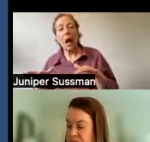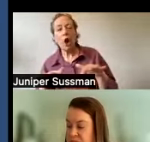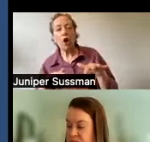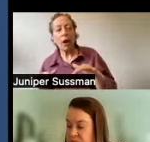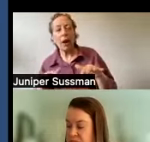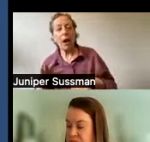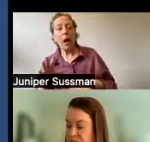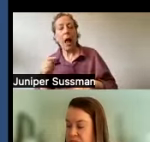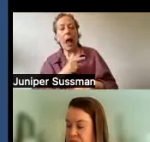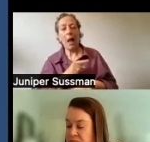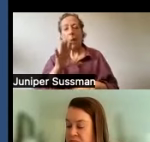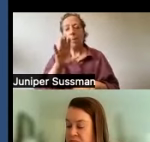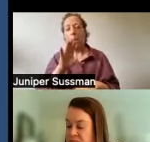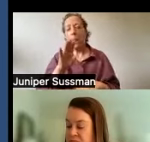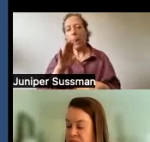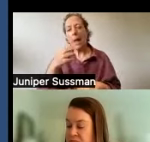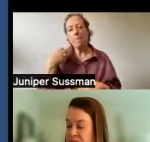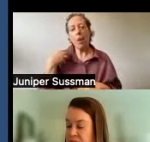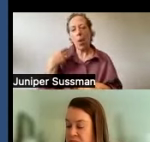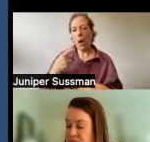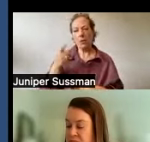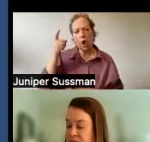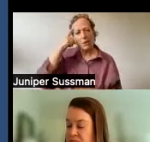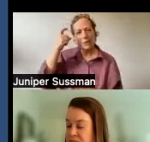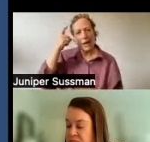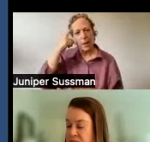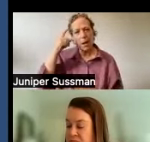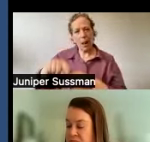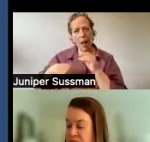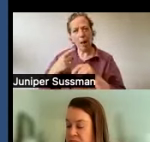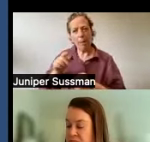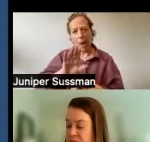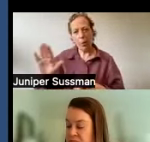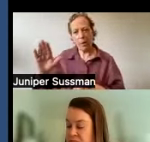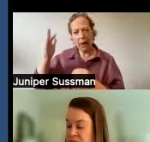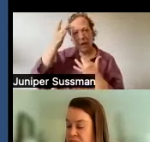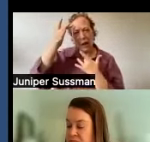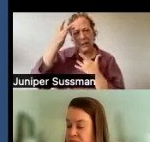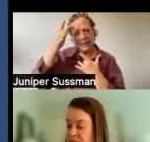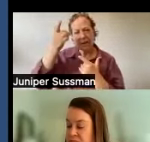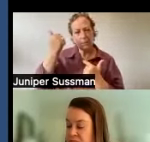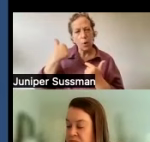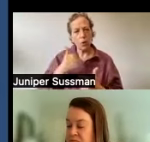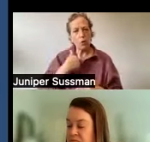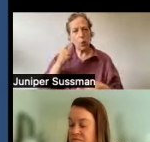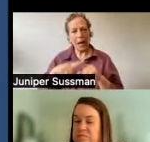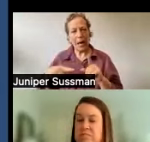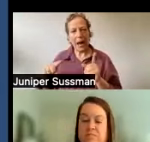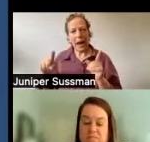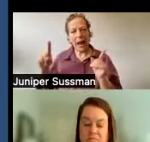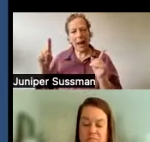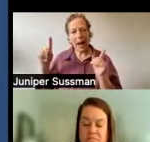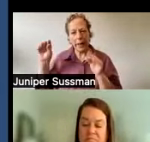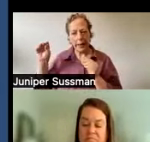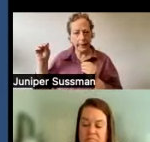Dr. Raymer said, we don't yet have a piece of paper, a diagnostic test that